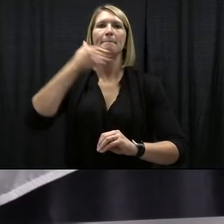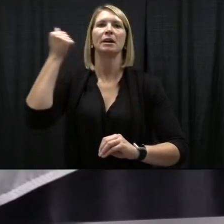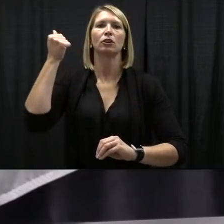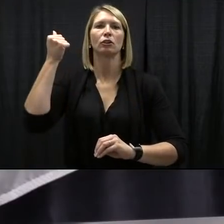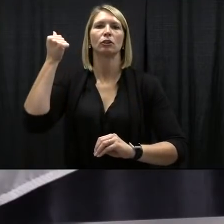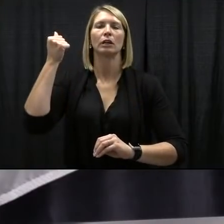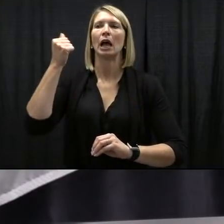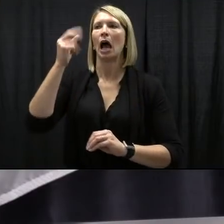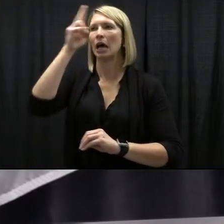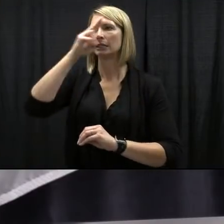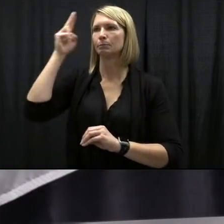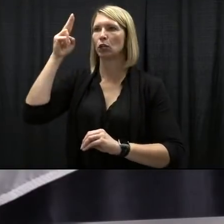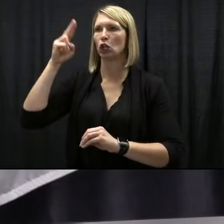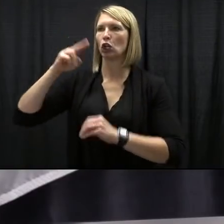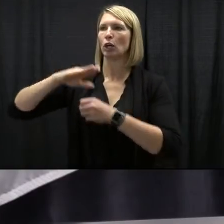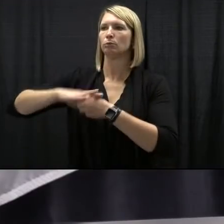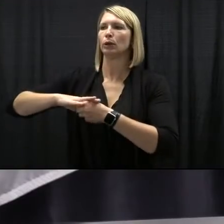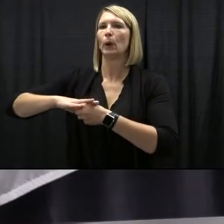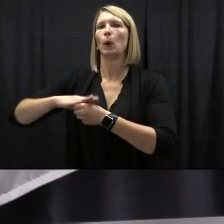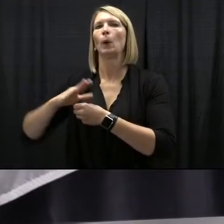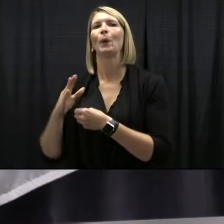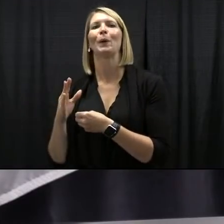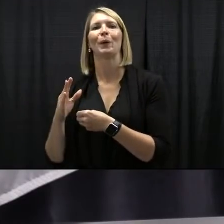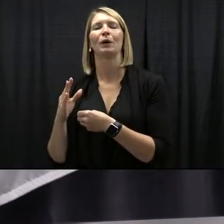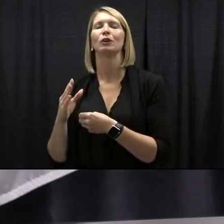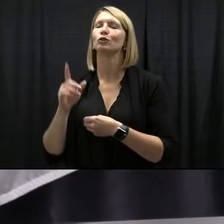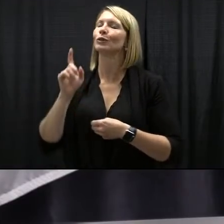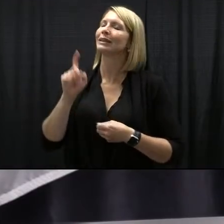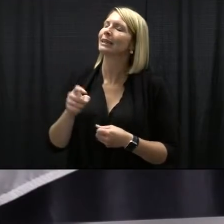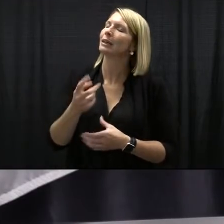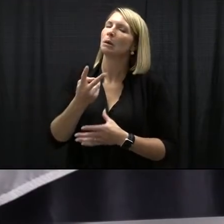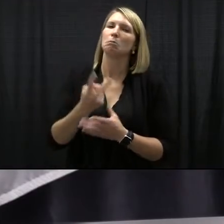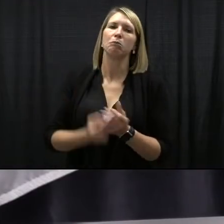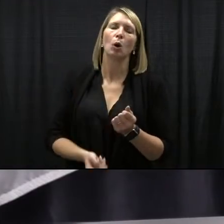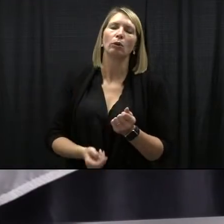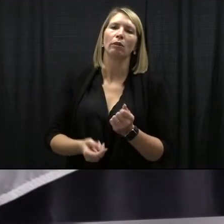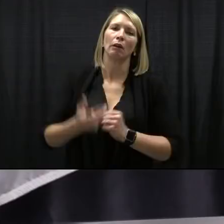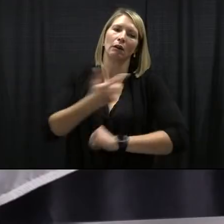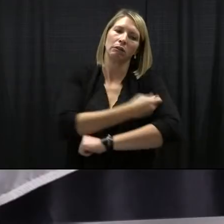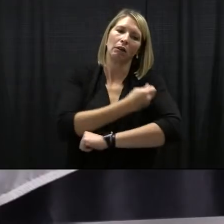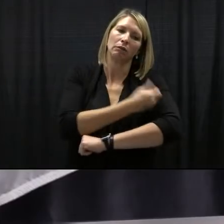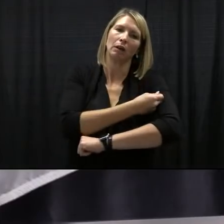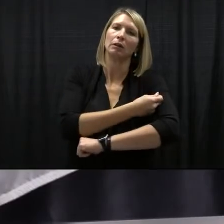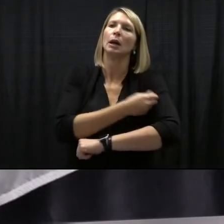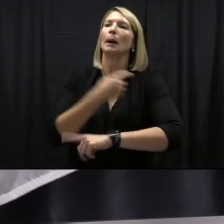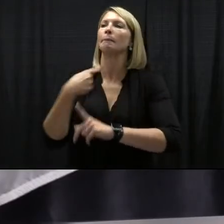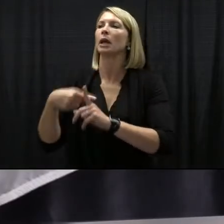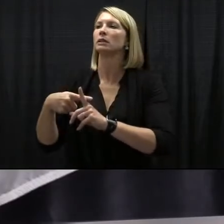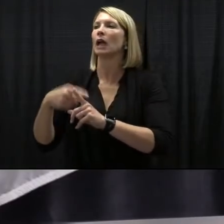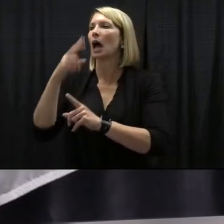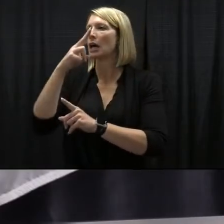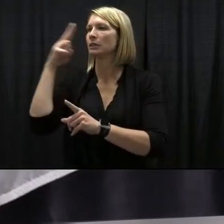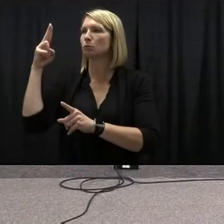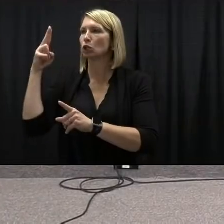So it's not really one or the other. It's both working in concert to achieve a common goal.